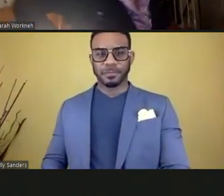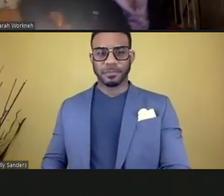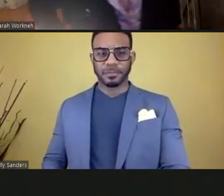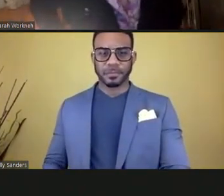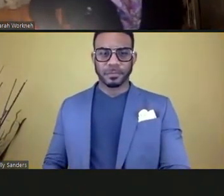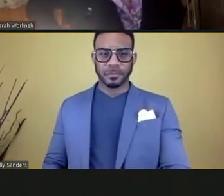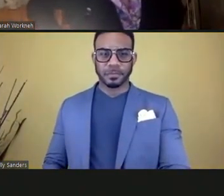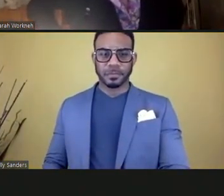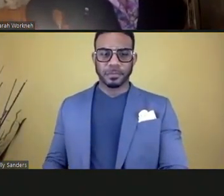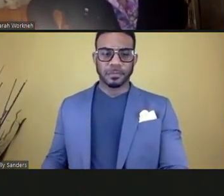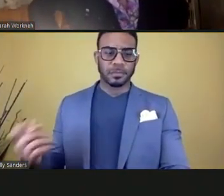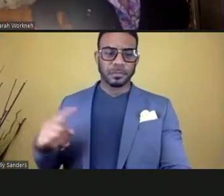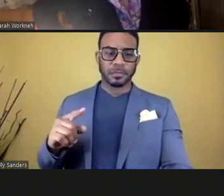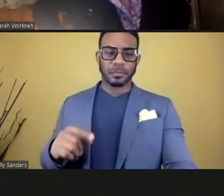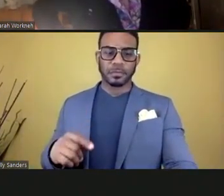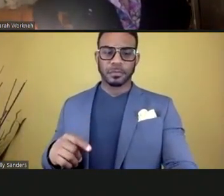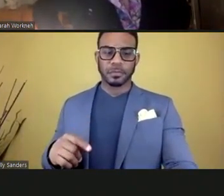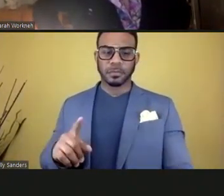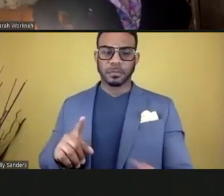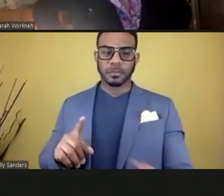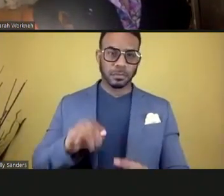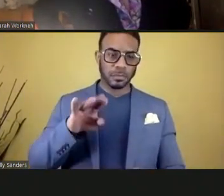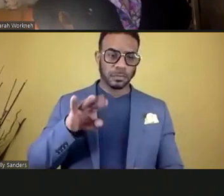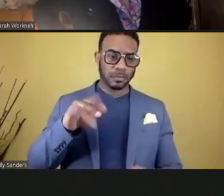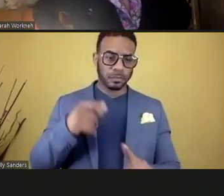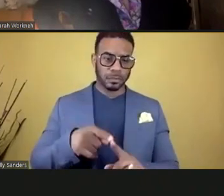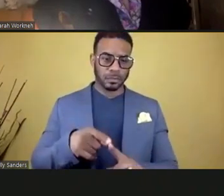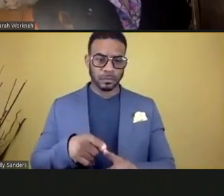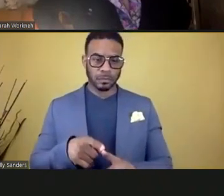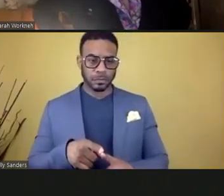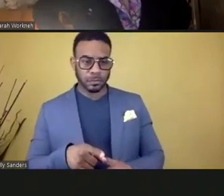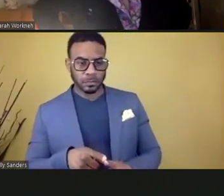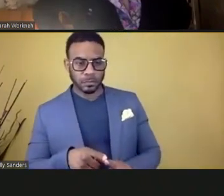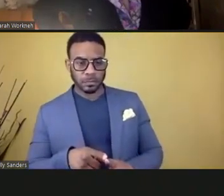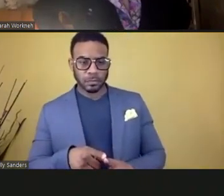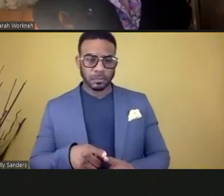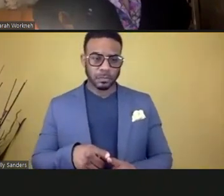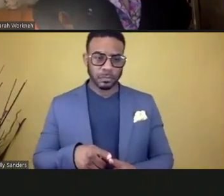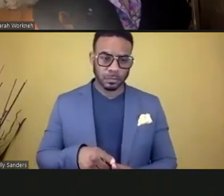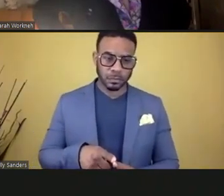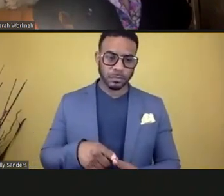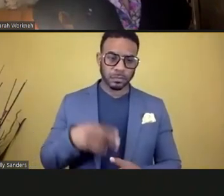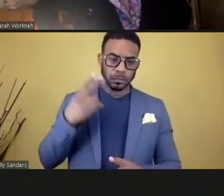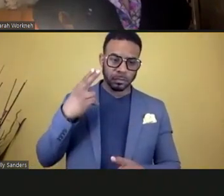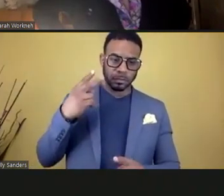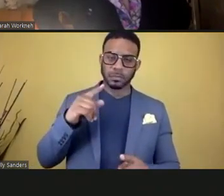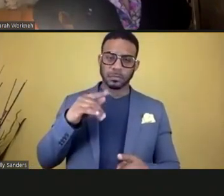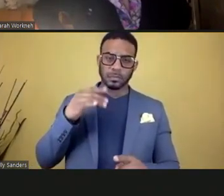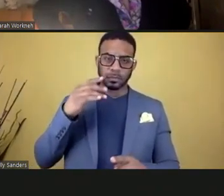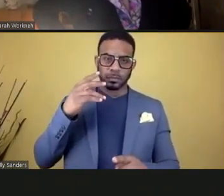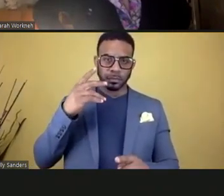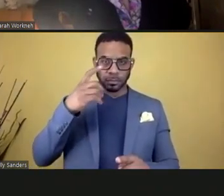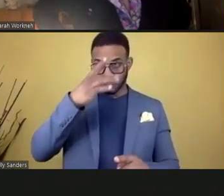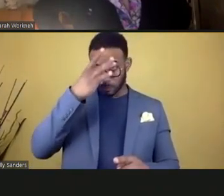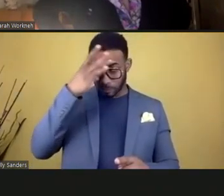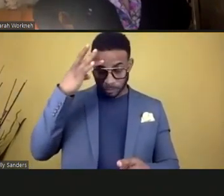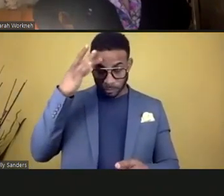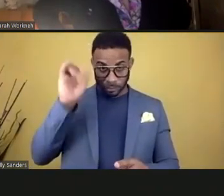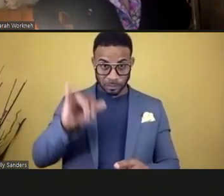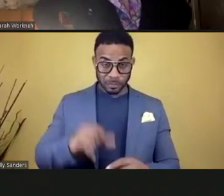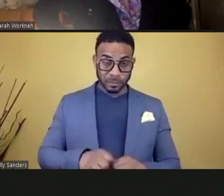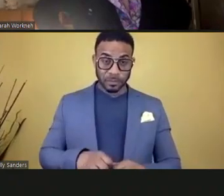Kind of going back to Erica's point about what I understood to be historical amnesia.